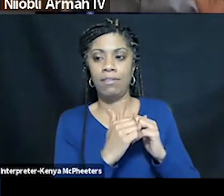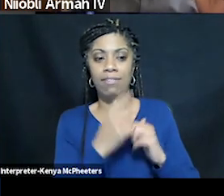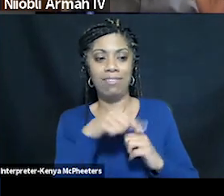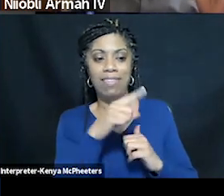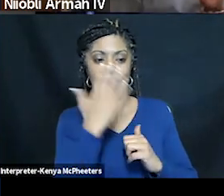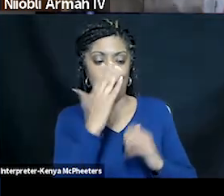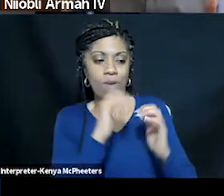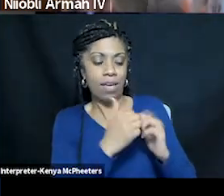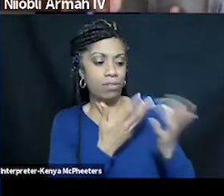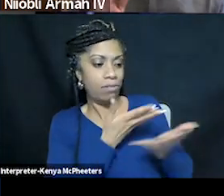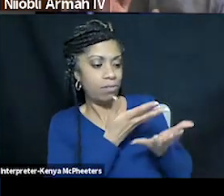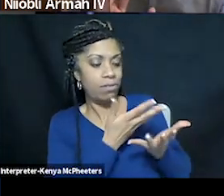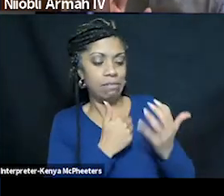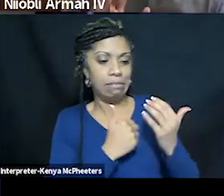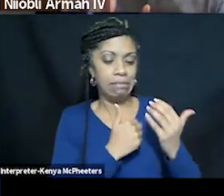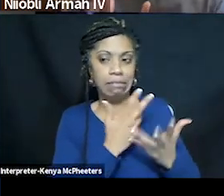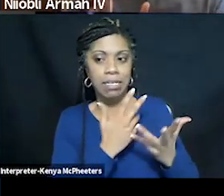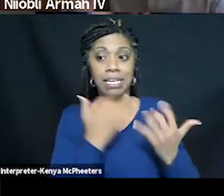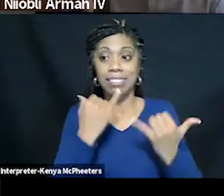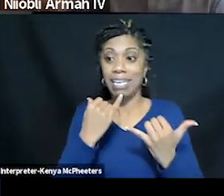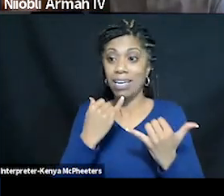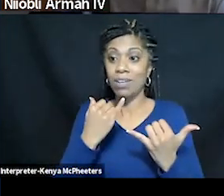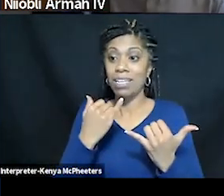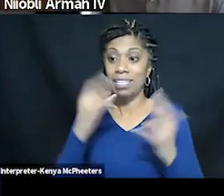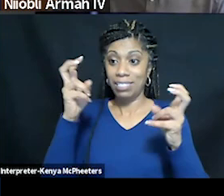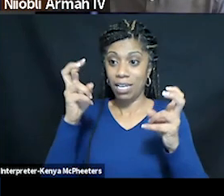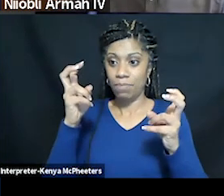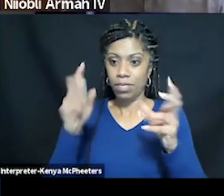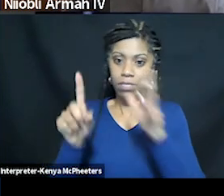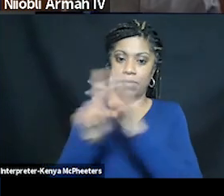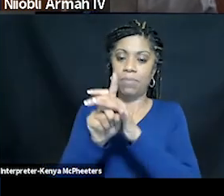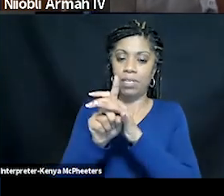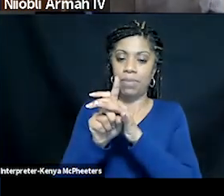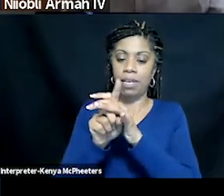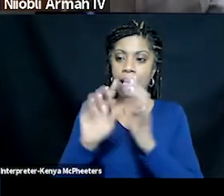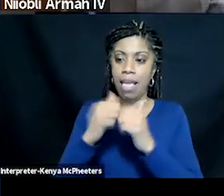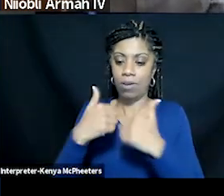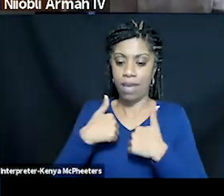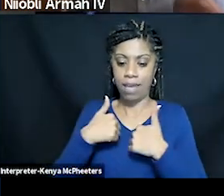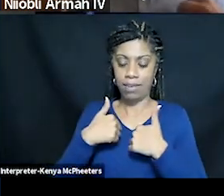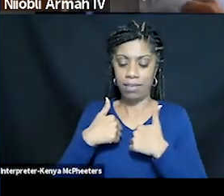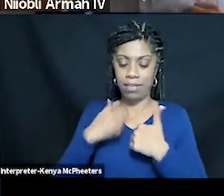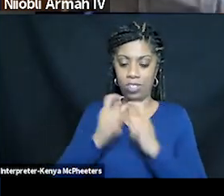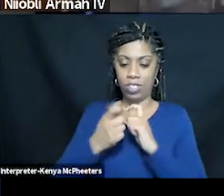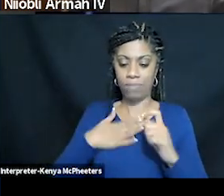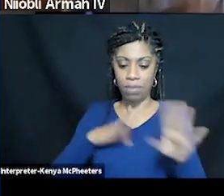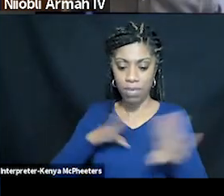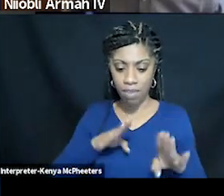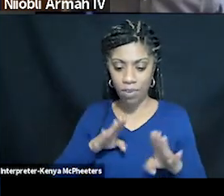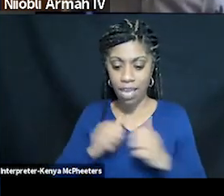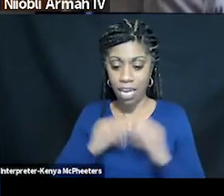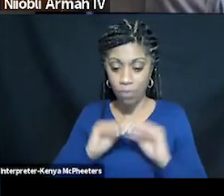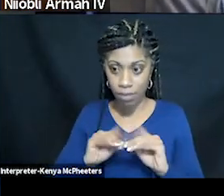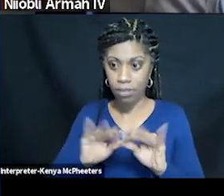acknowledges history is different than the part of our brain that's used to actually make behavior change. So you can simultaneously understand these issues